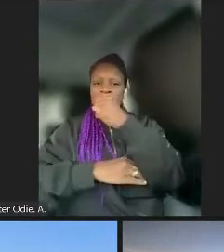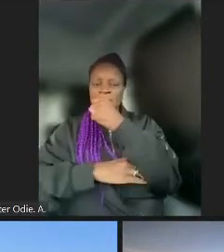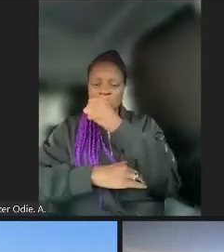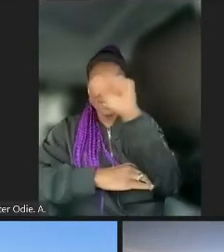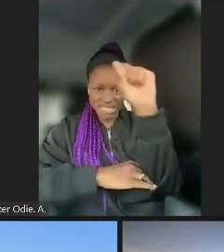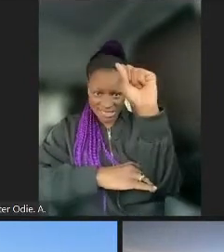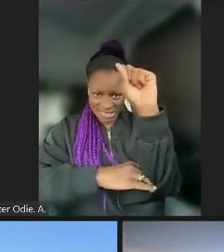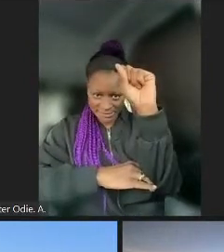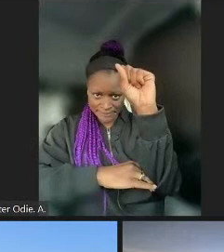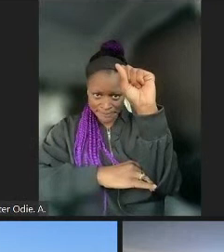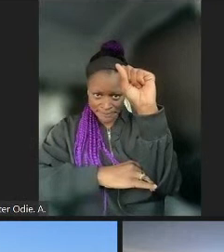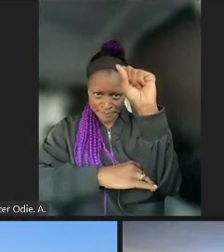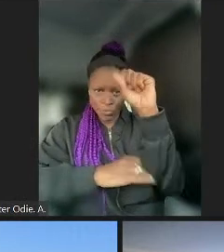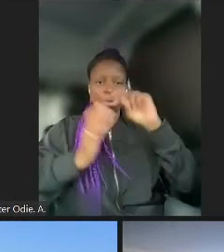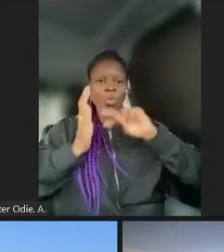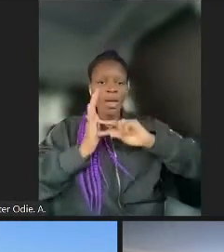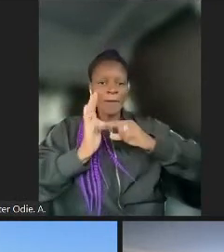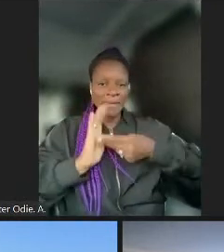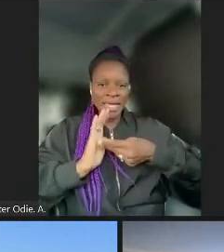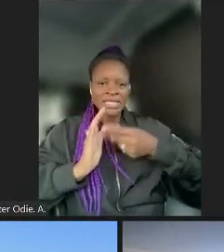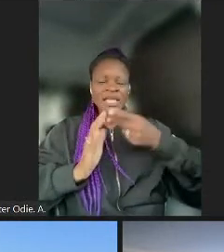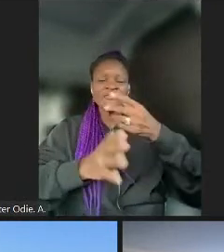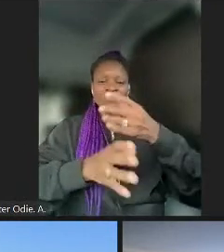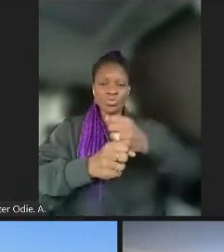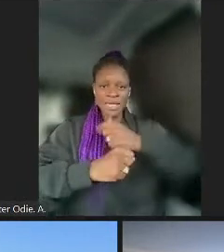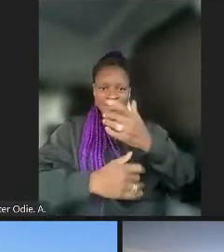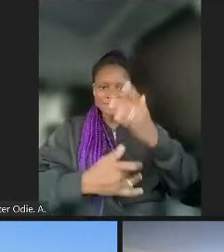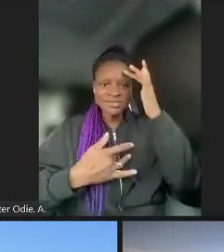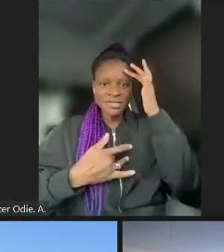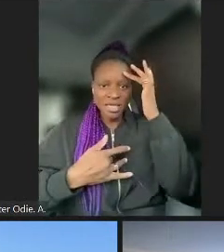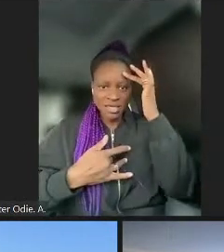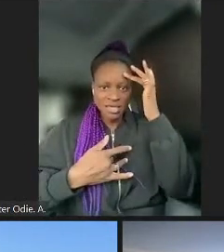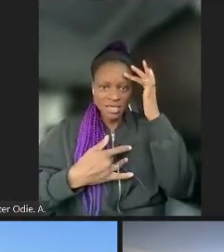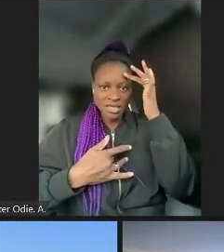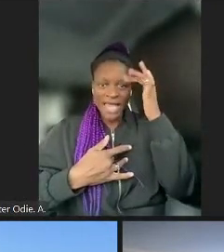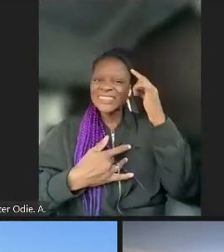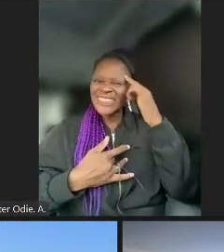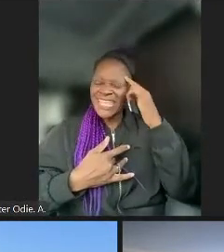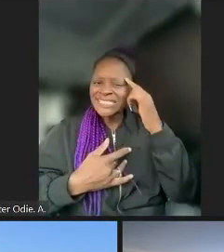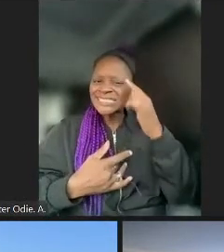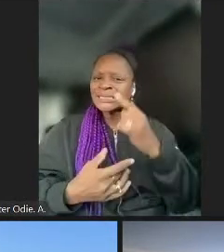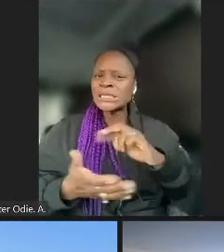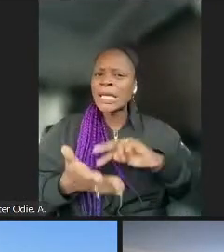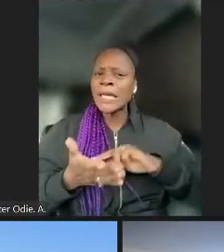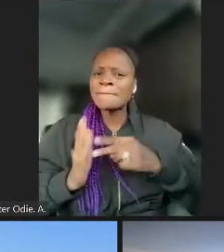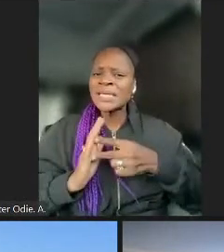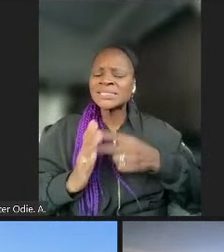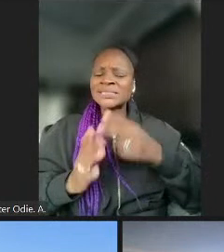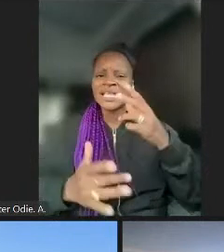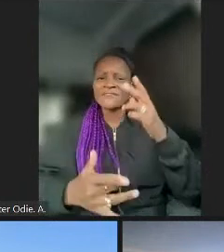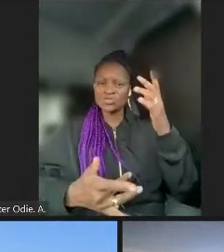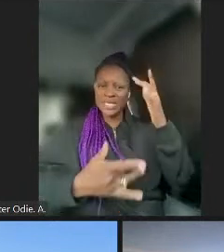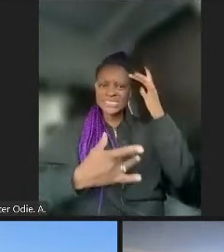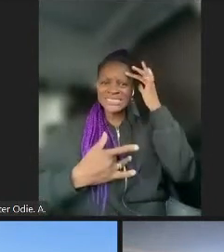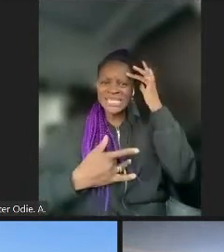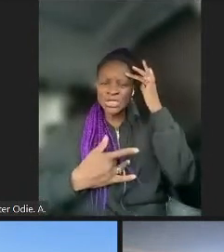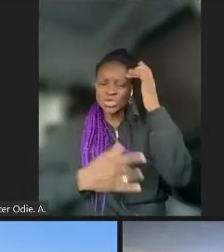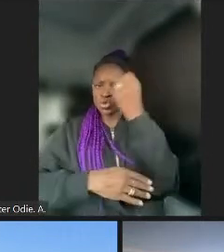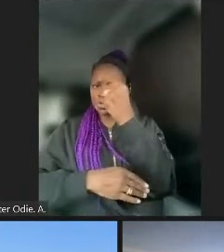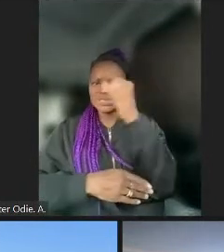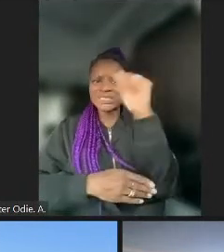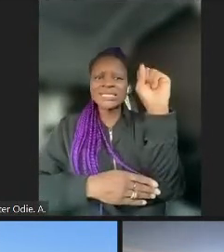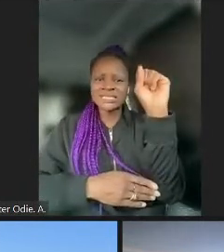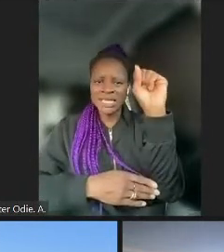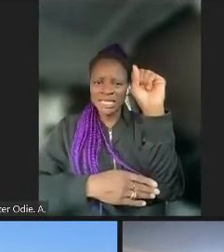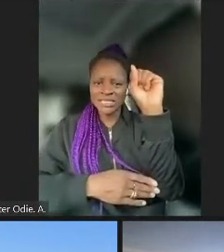get sick, that you're resistant to the vaccine. Is that true?